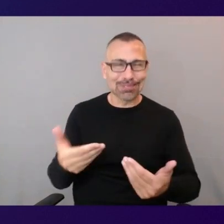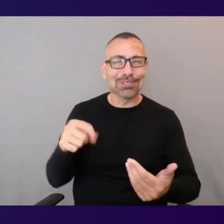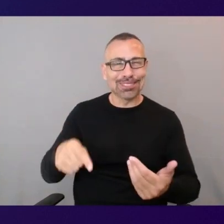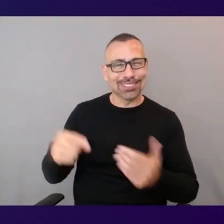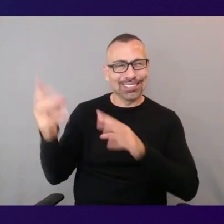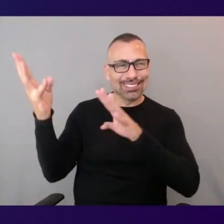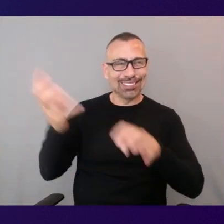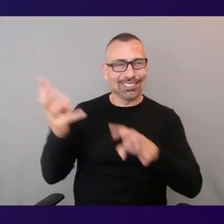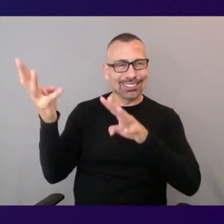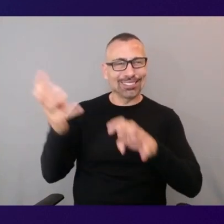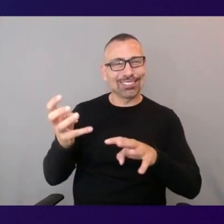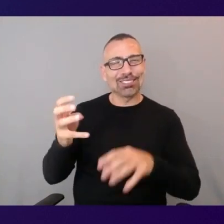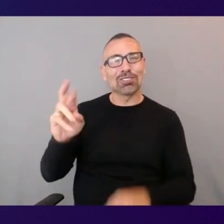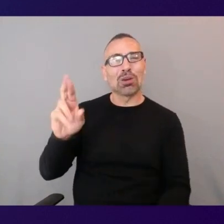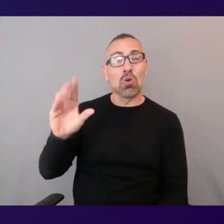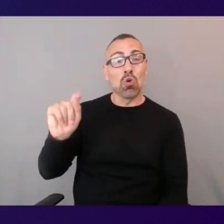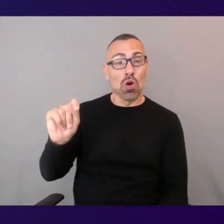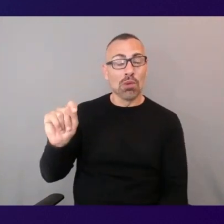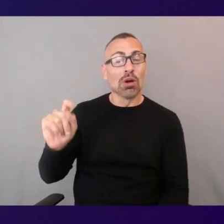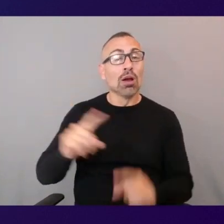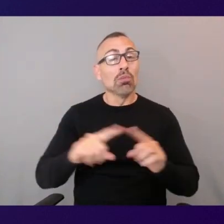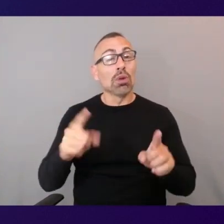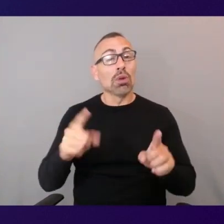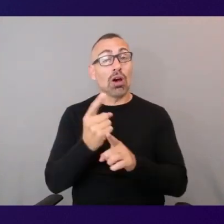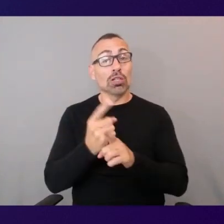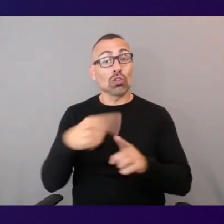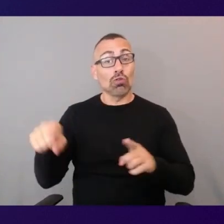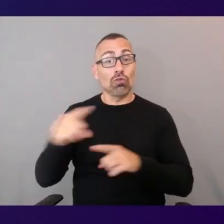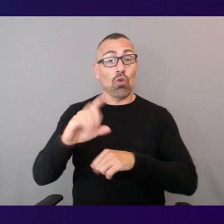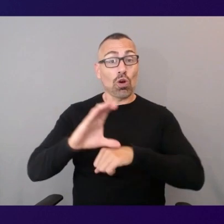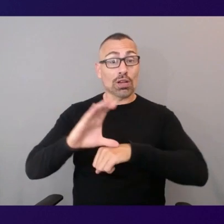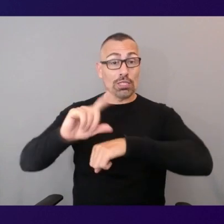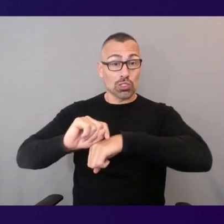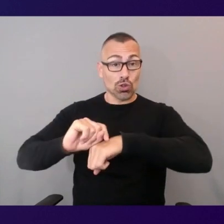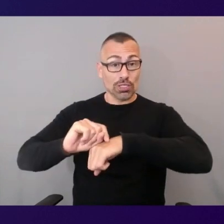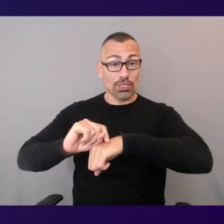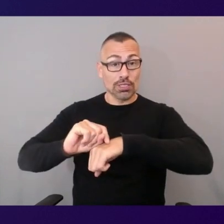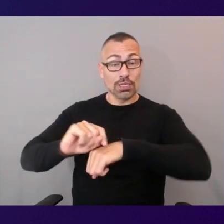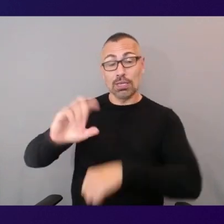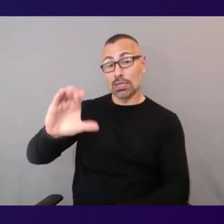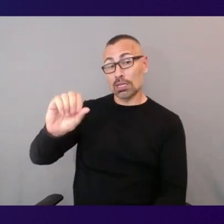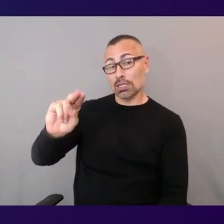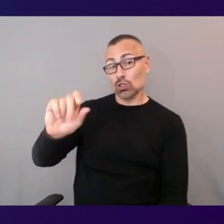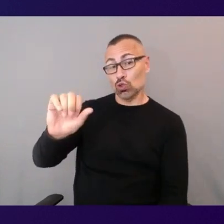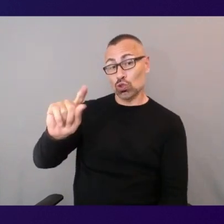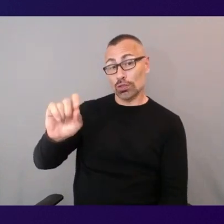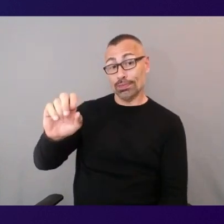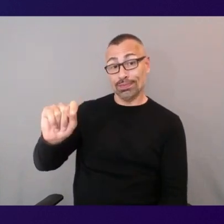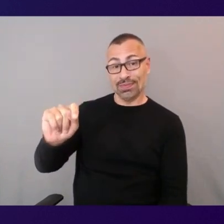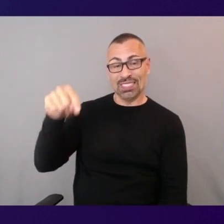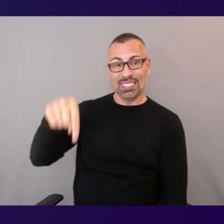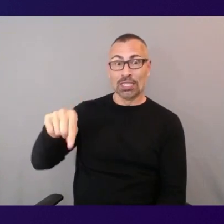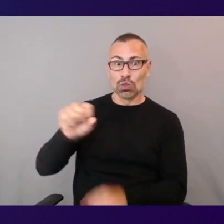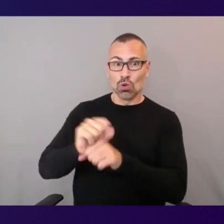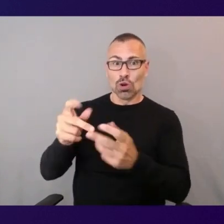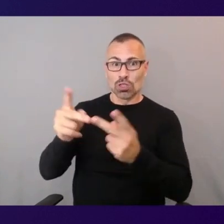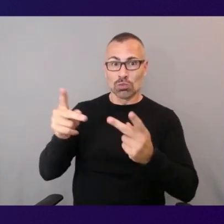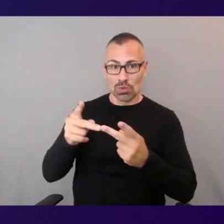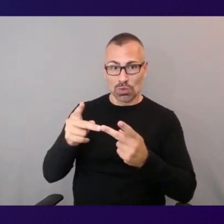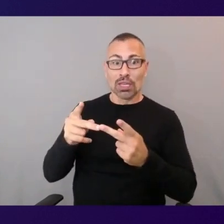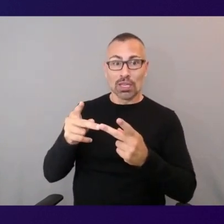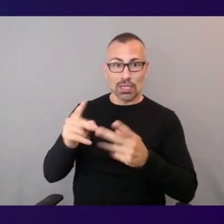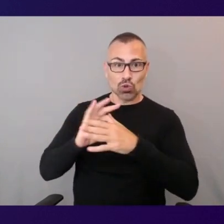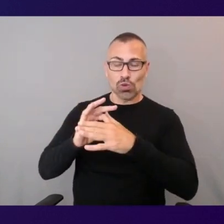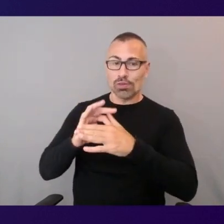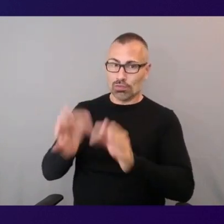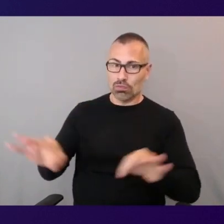great for consultants too. You don't take the risk of polluting your local machine with other clients' data. So having a workspace per client, it